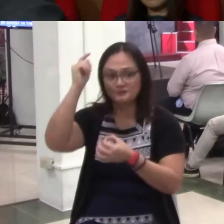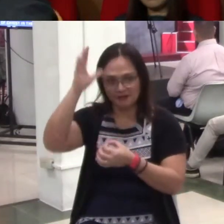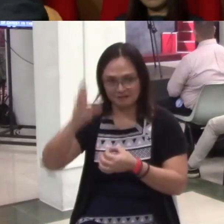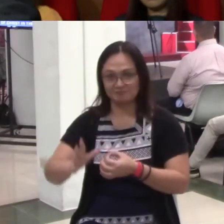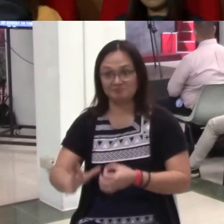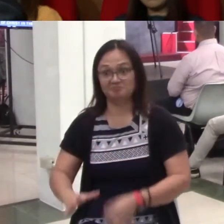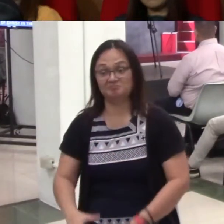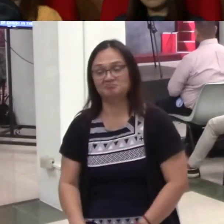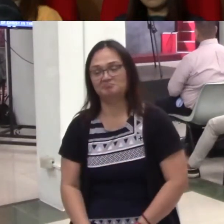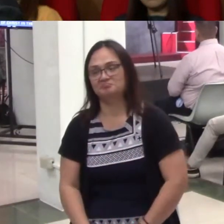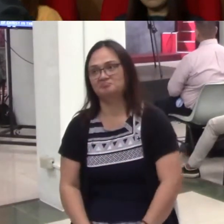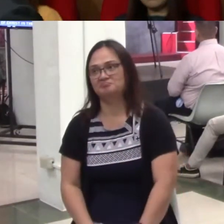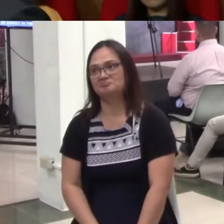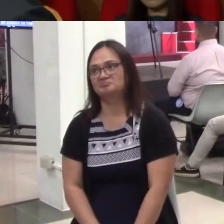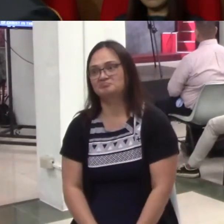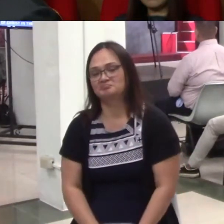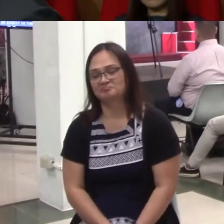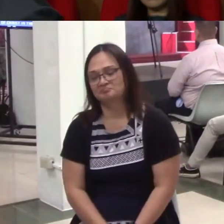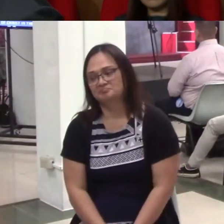That's the glory of God.